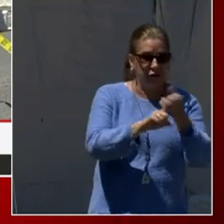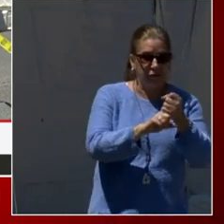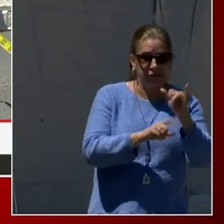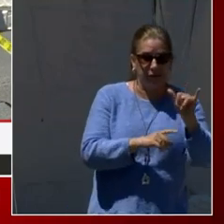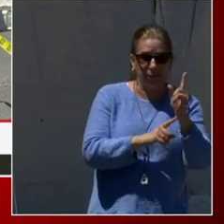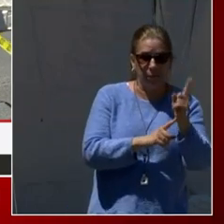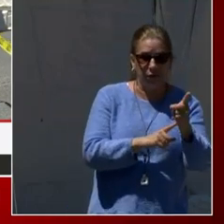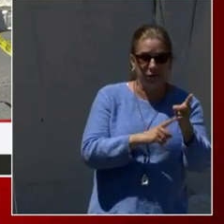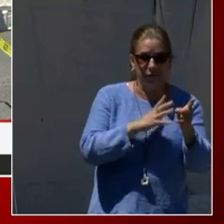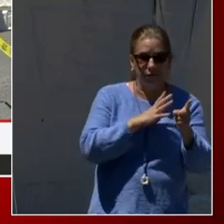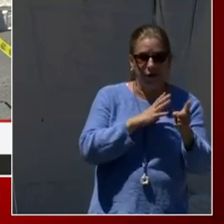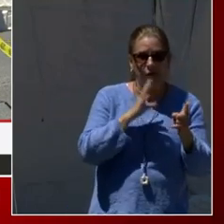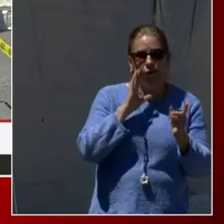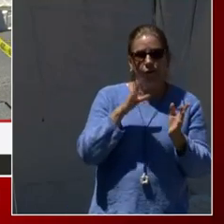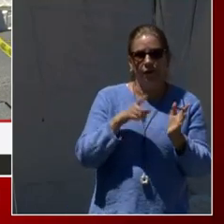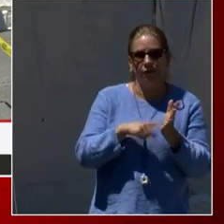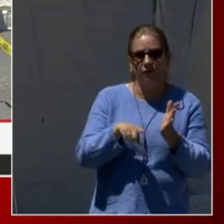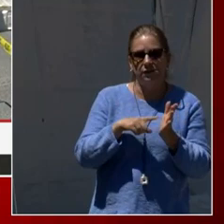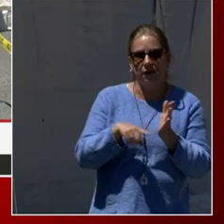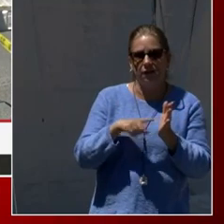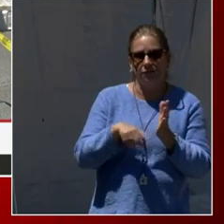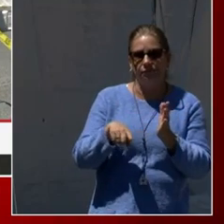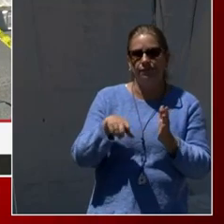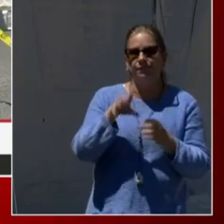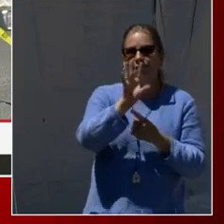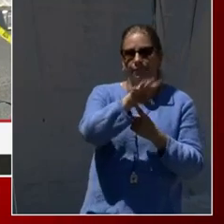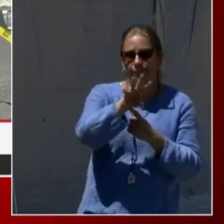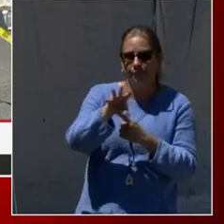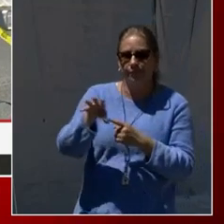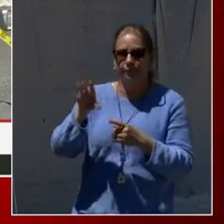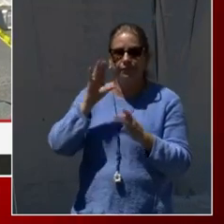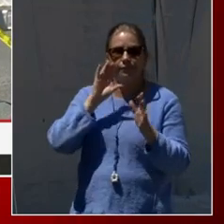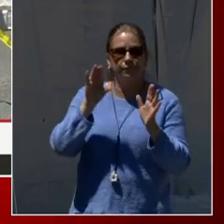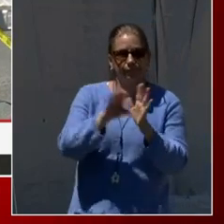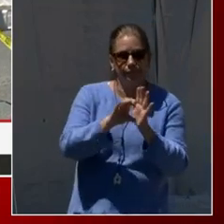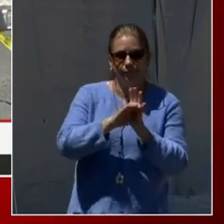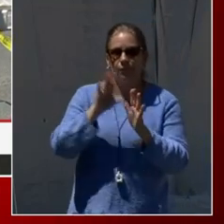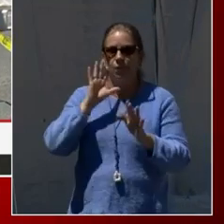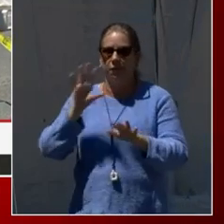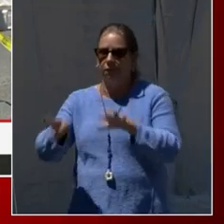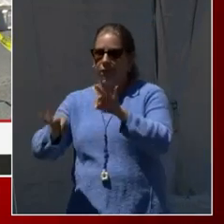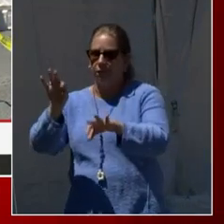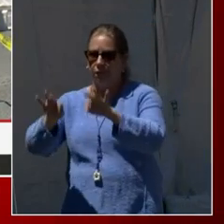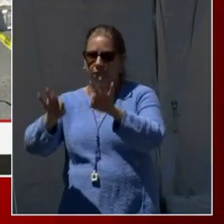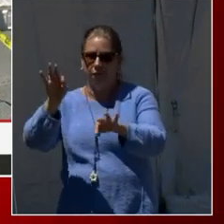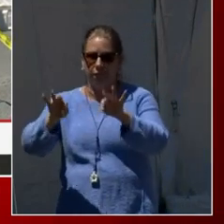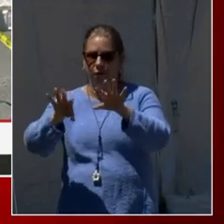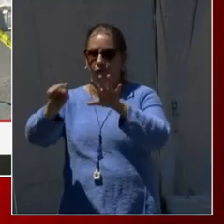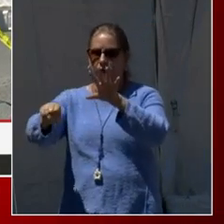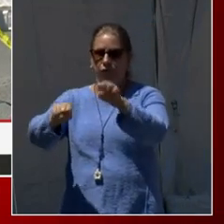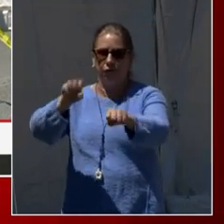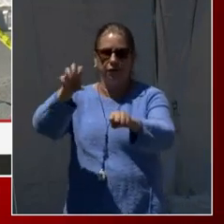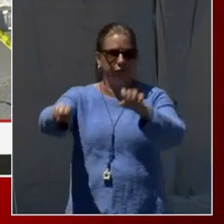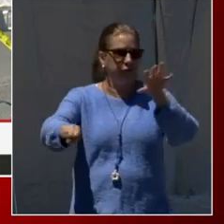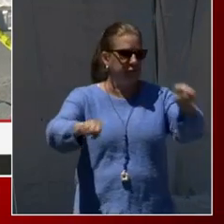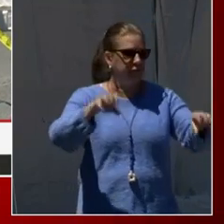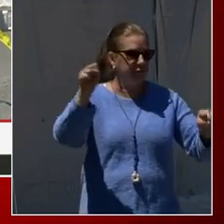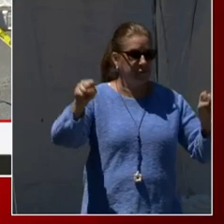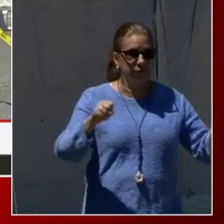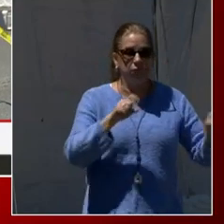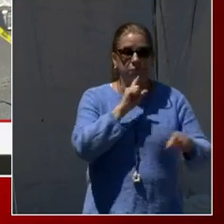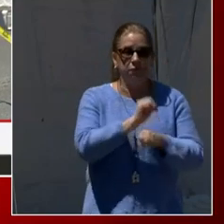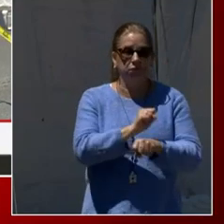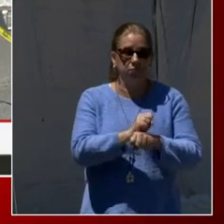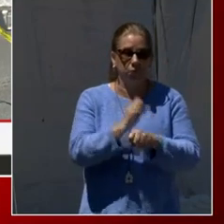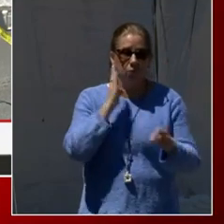rest until we hold everybody who's involved in this behavior accountable for what they did. So that's my message to the community.